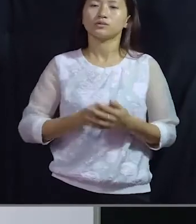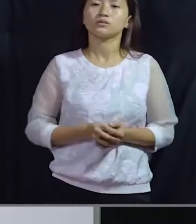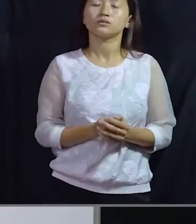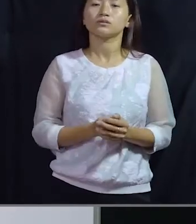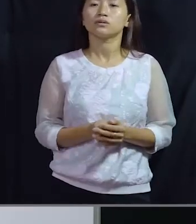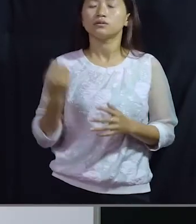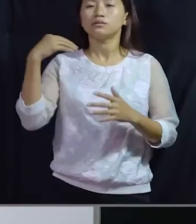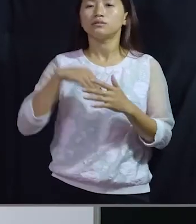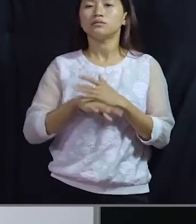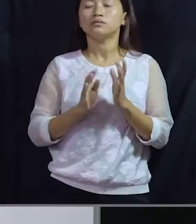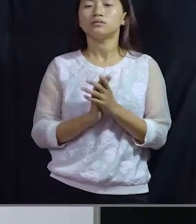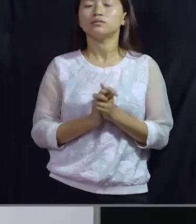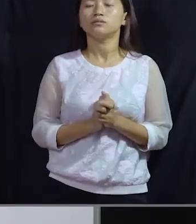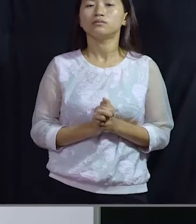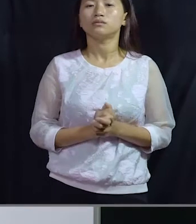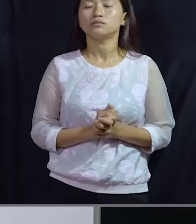in